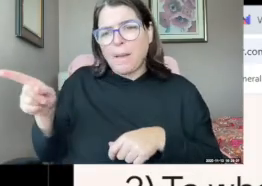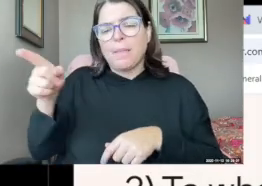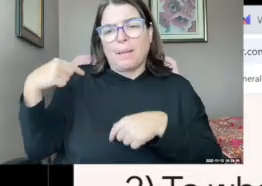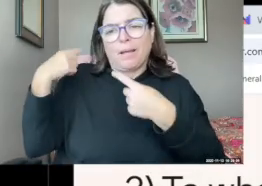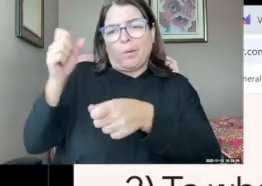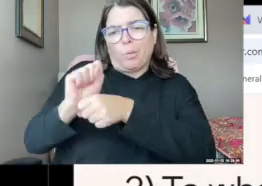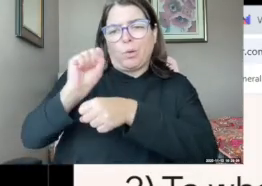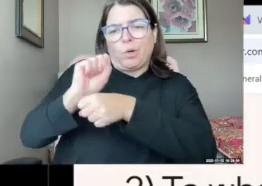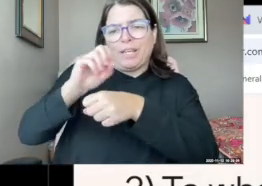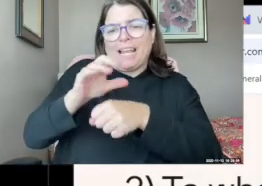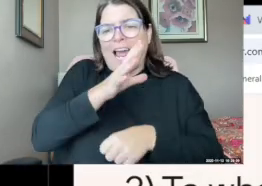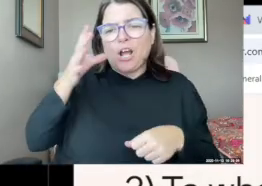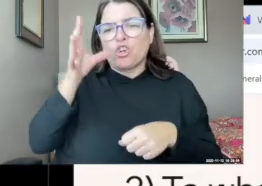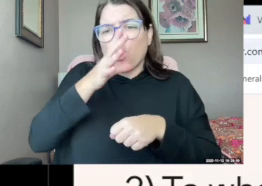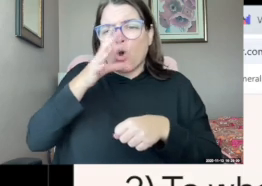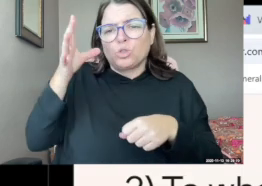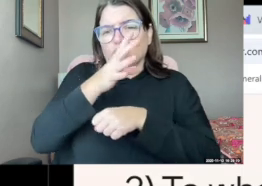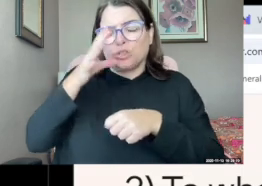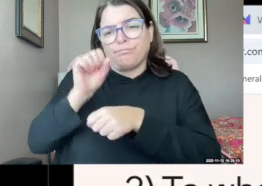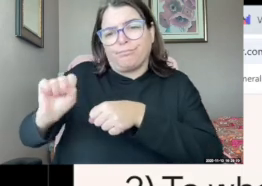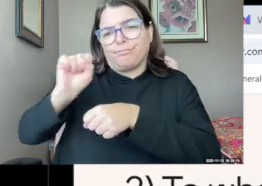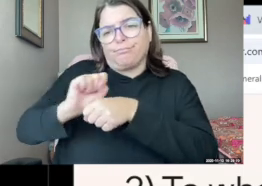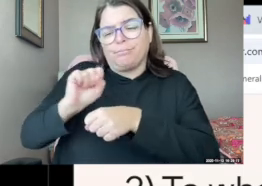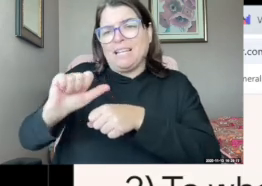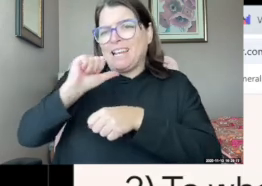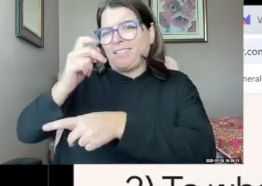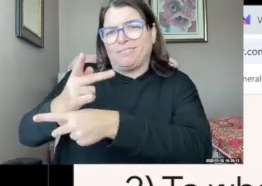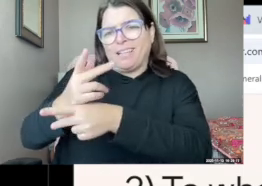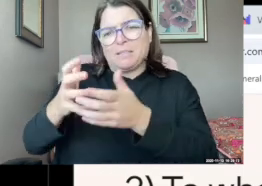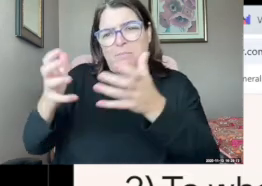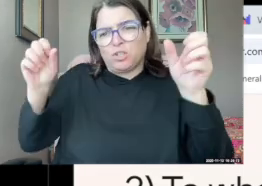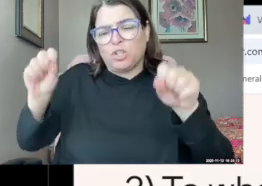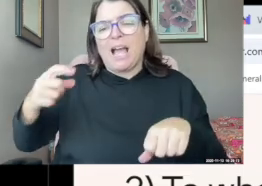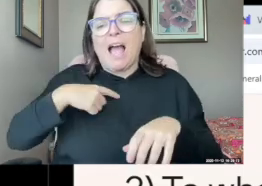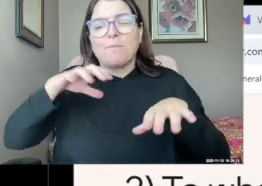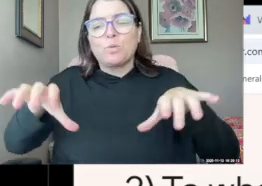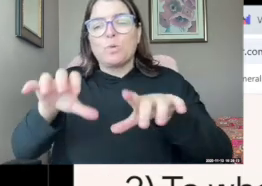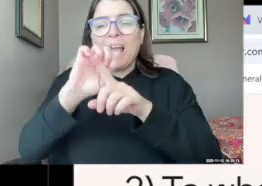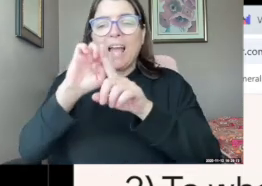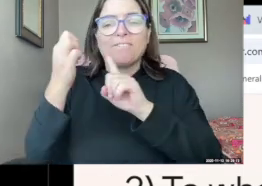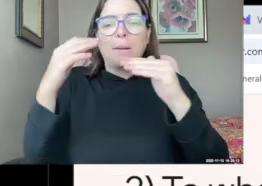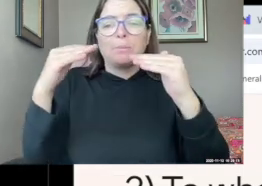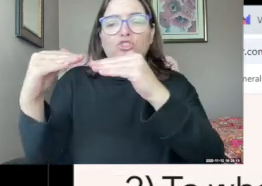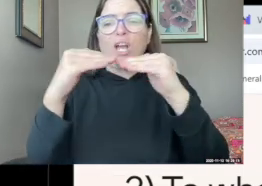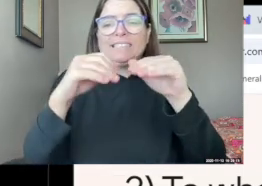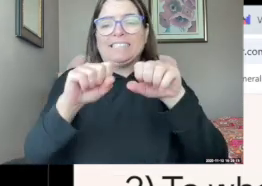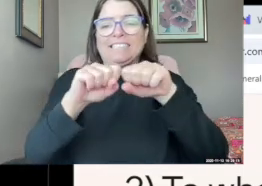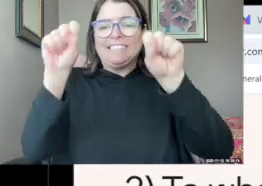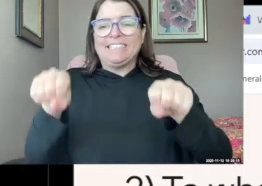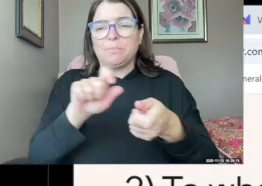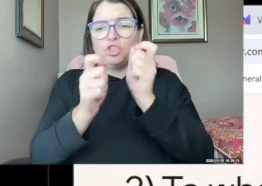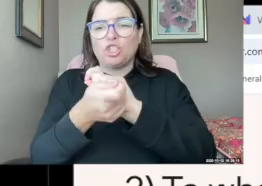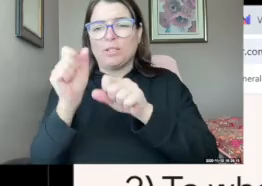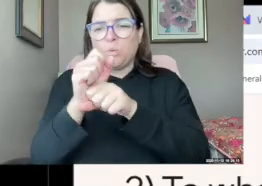looked after them in agriculture to the extent that they should. You know, and I've been doing environmental